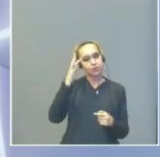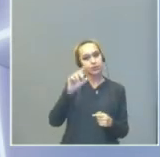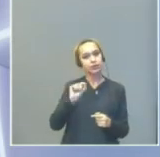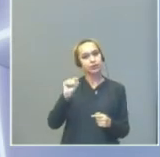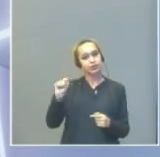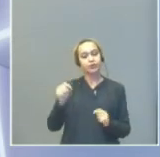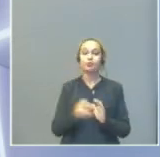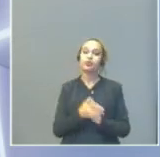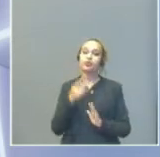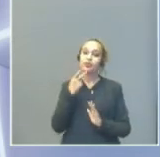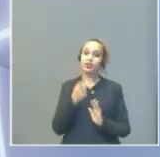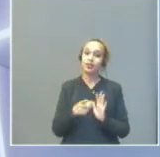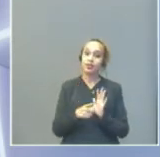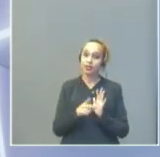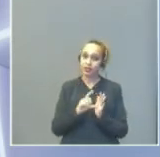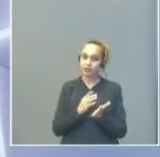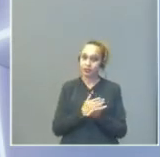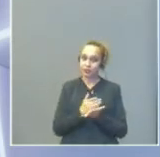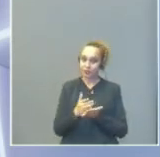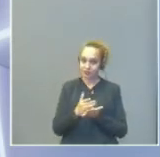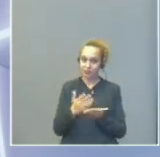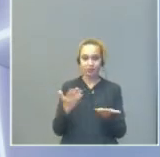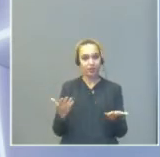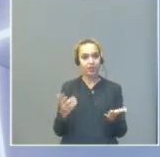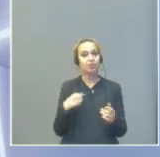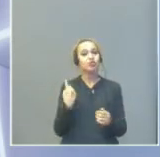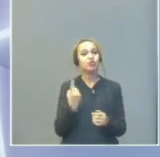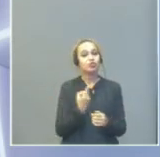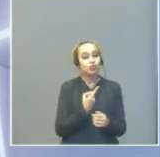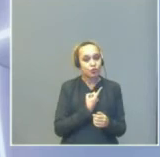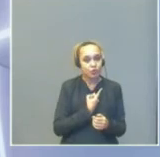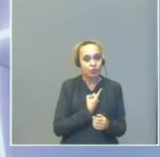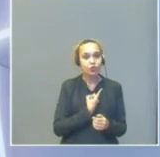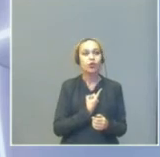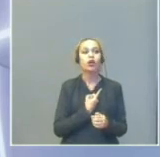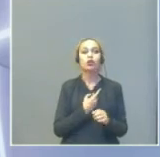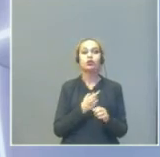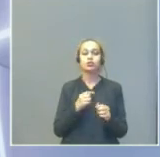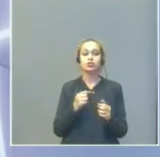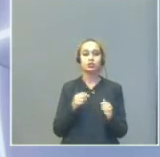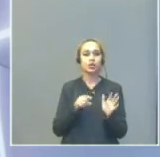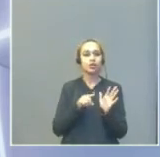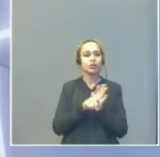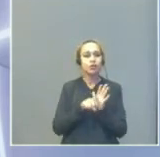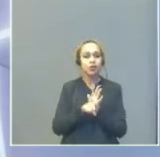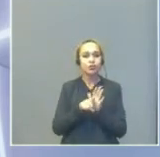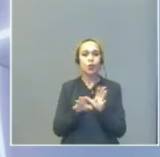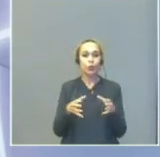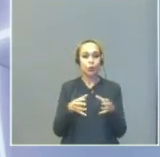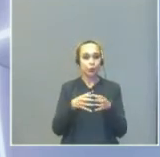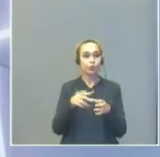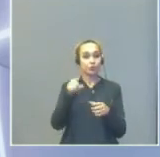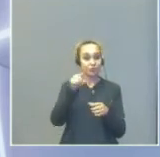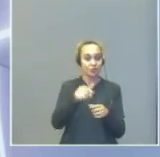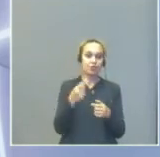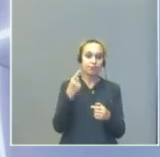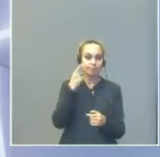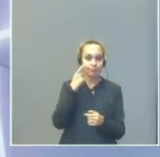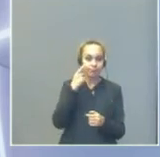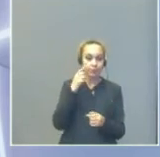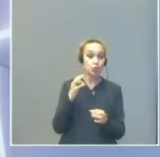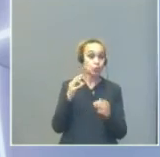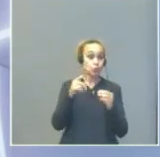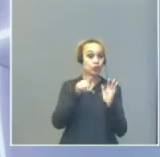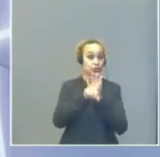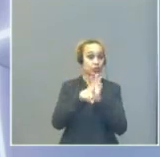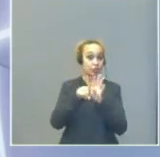falei antes da nossa palestra, a gente fez também um grupo de perguntas e agora você vai assistir as perguntas que foram